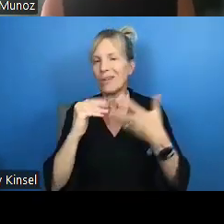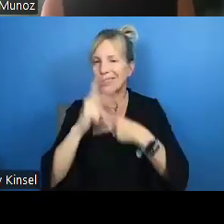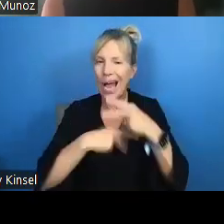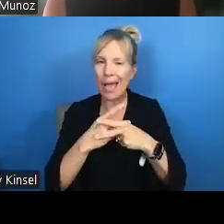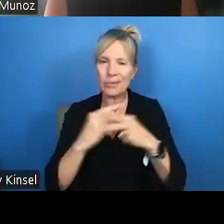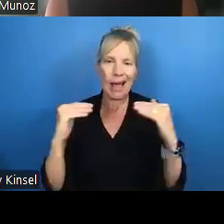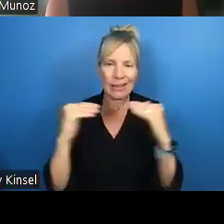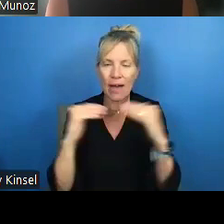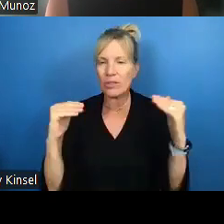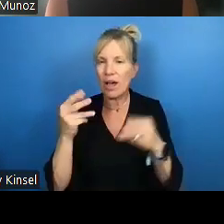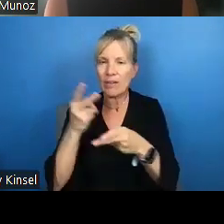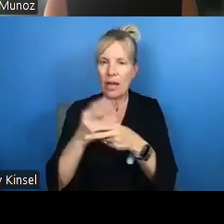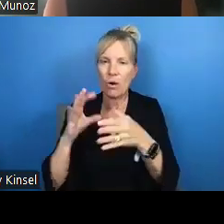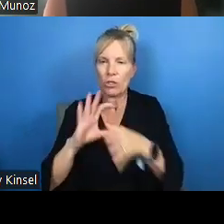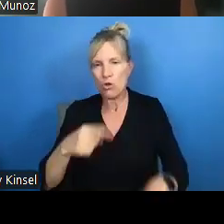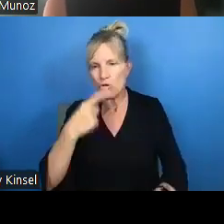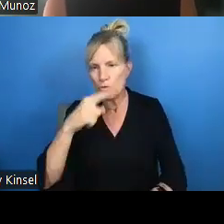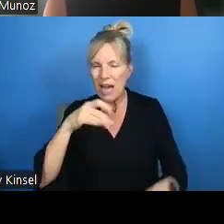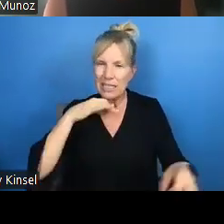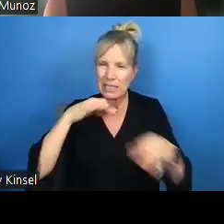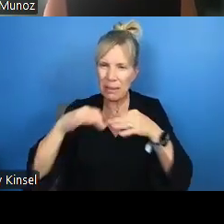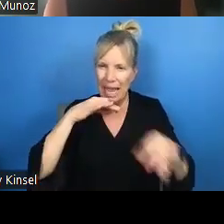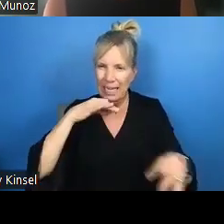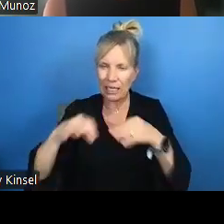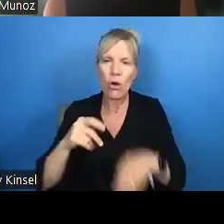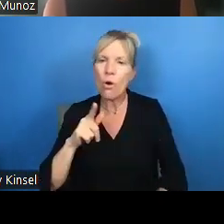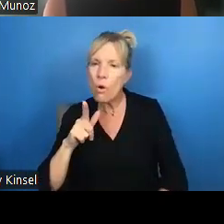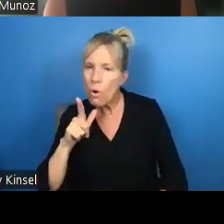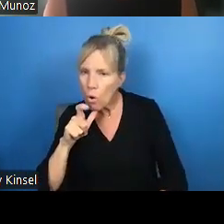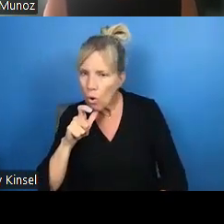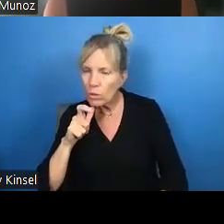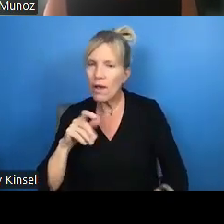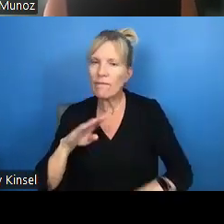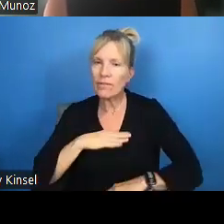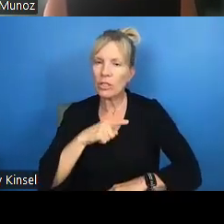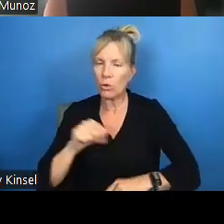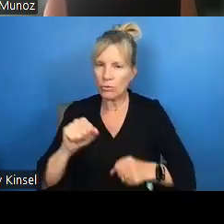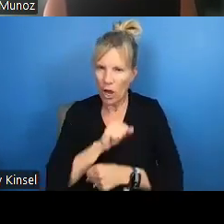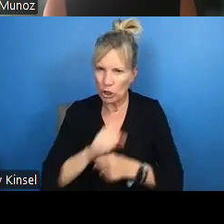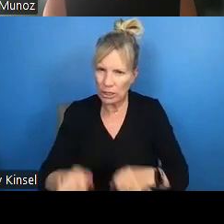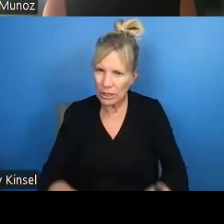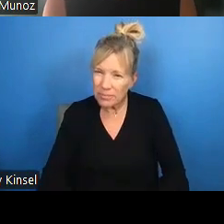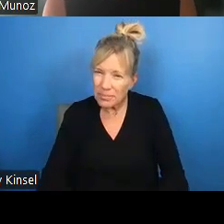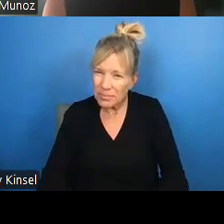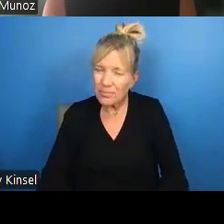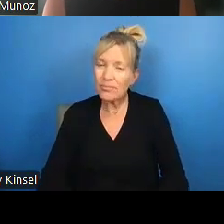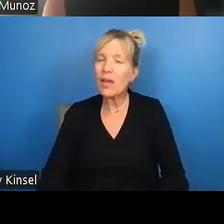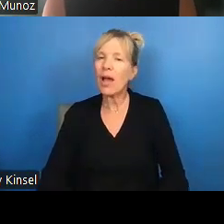care coordination. Can you speak briefly to who's fulfilling those functions from